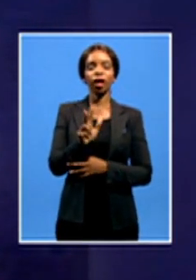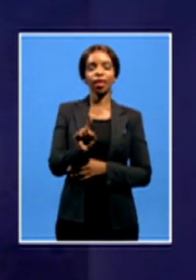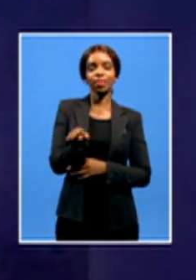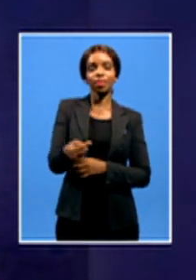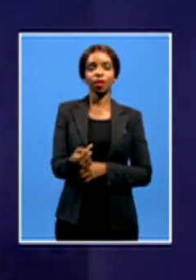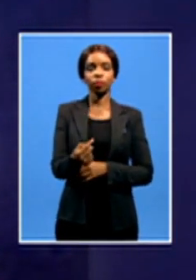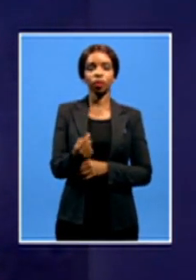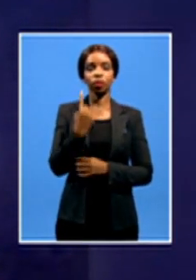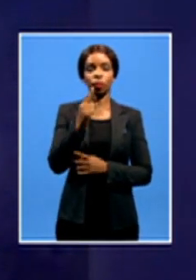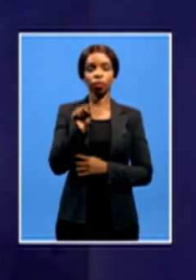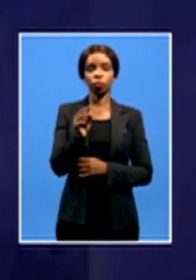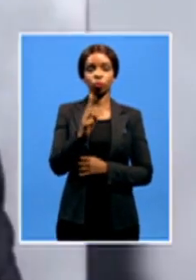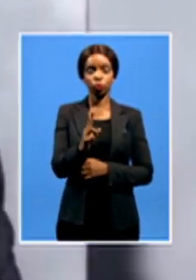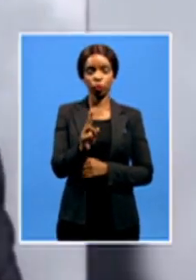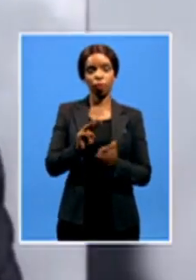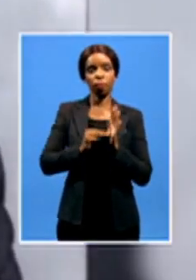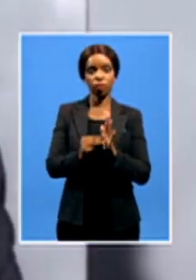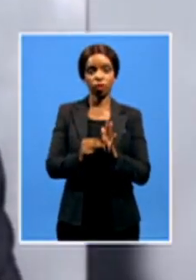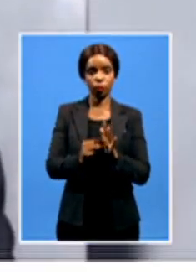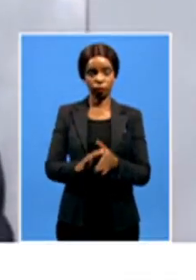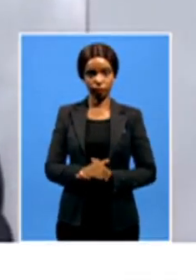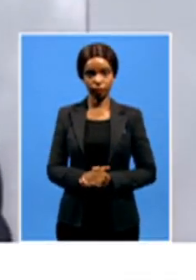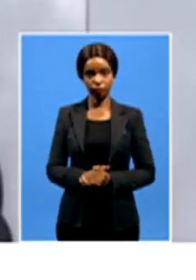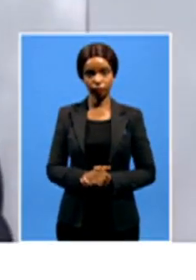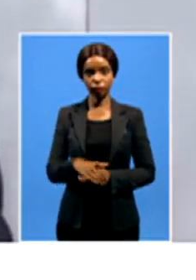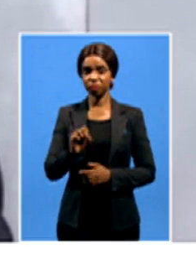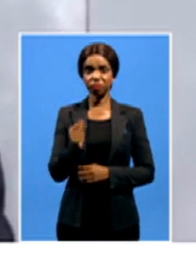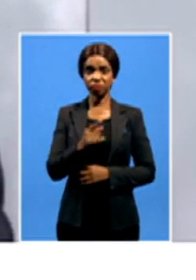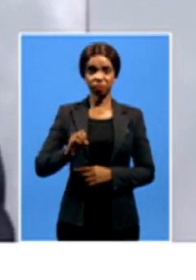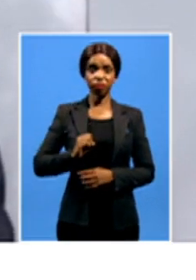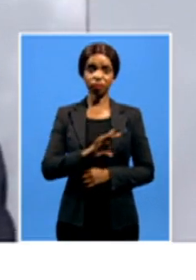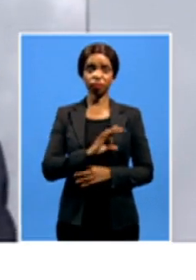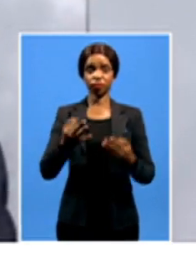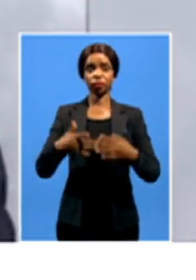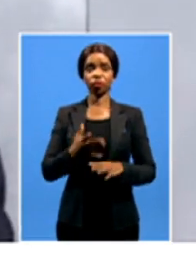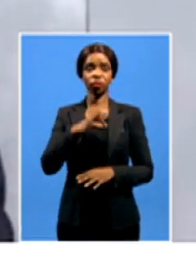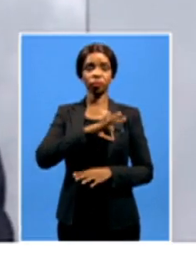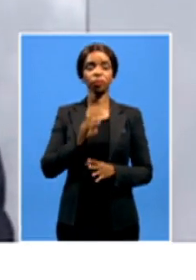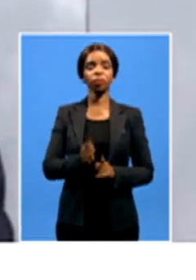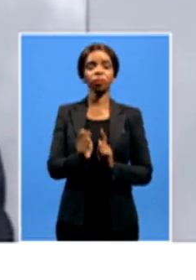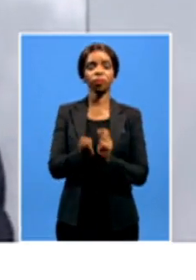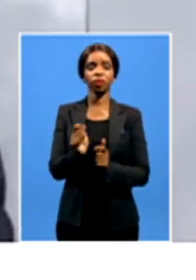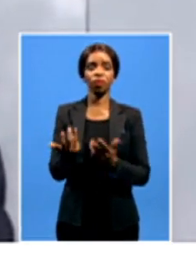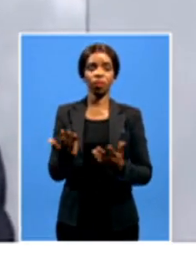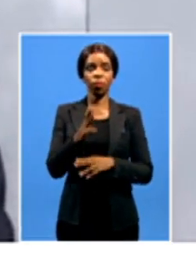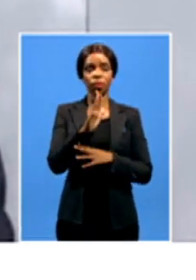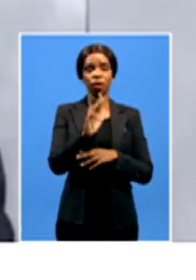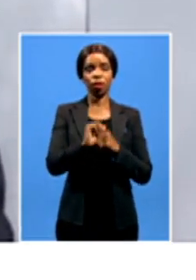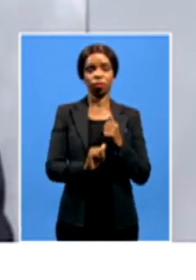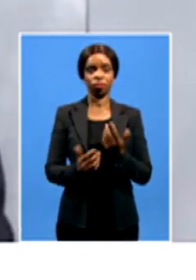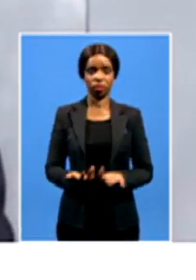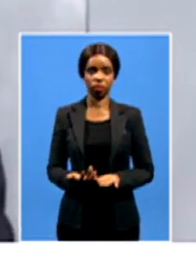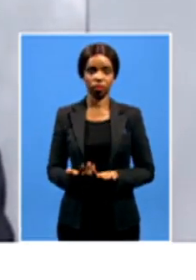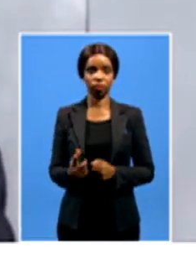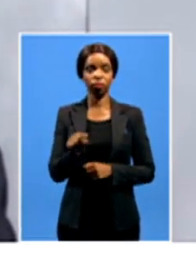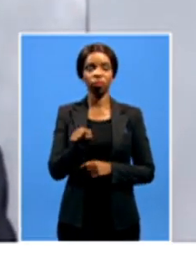and 1.2 million rands. Our officials have been without a salary for 9 months. The Pan-Africanist Congress,